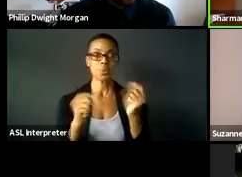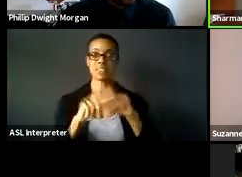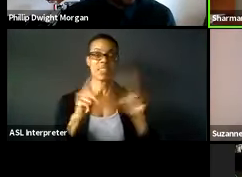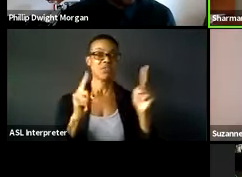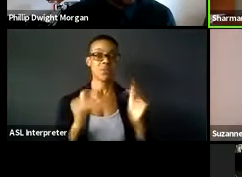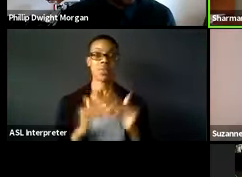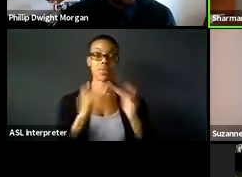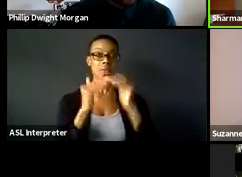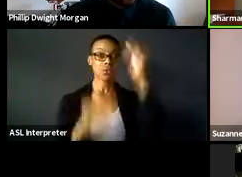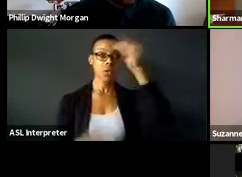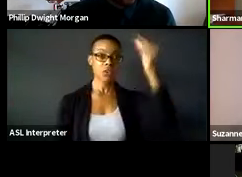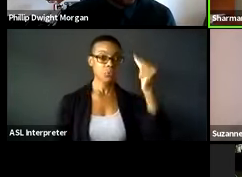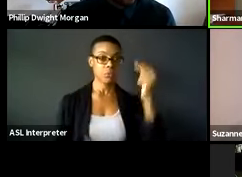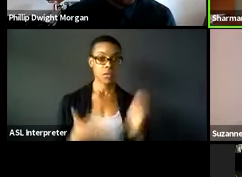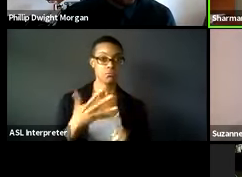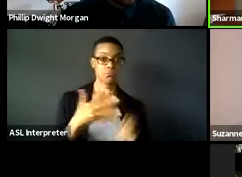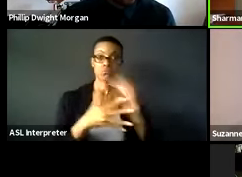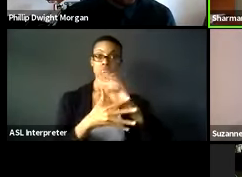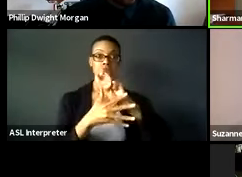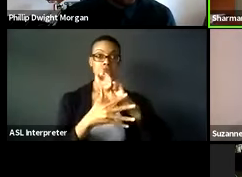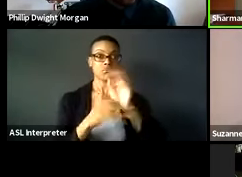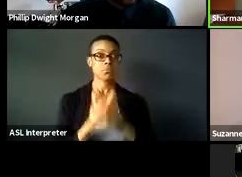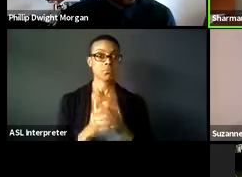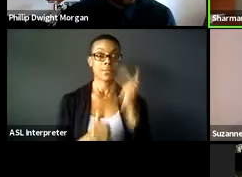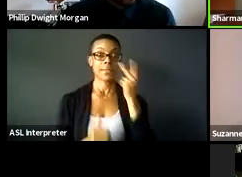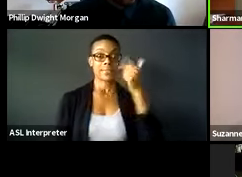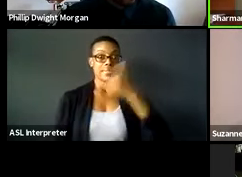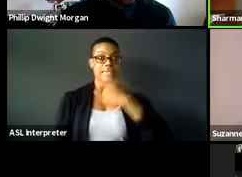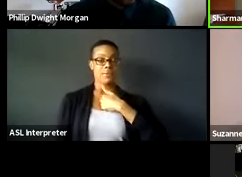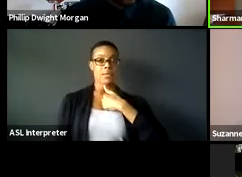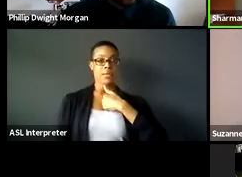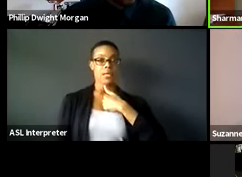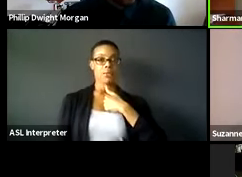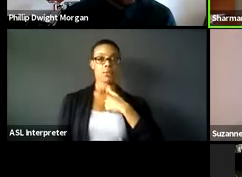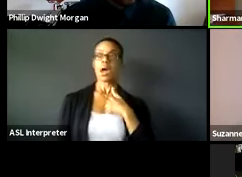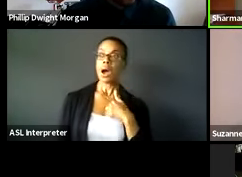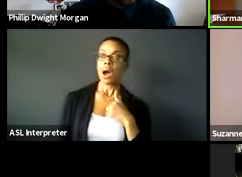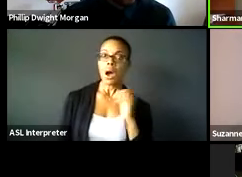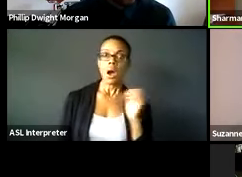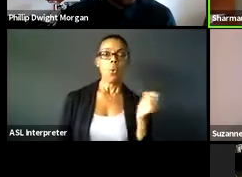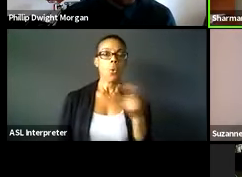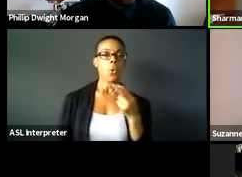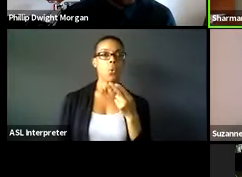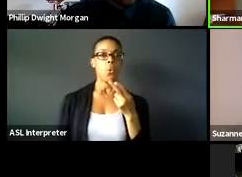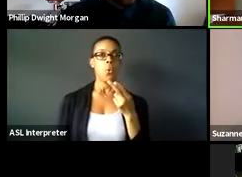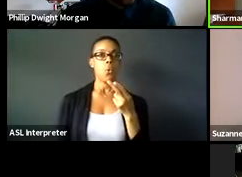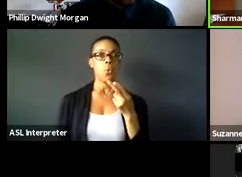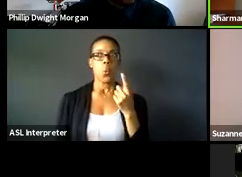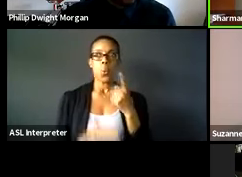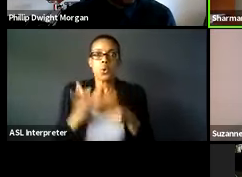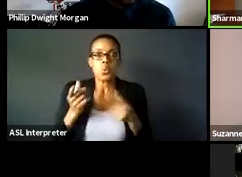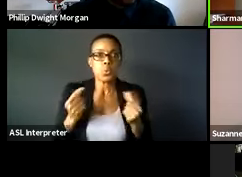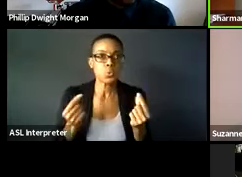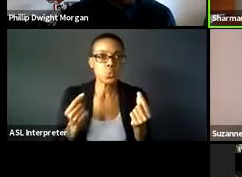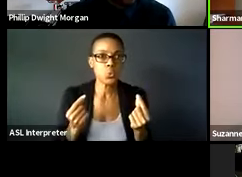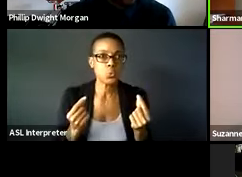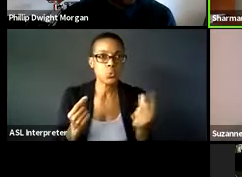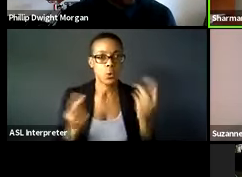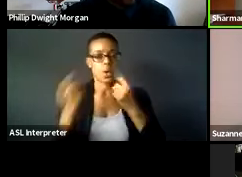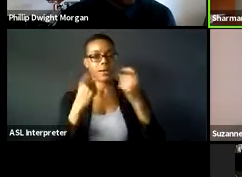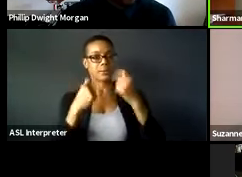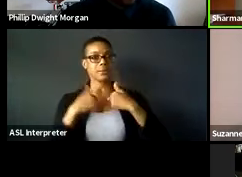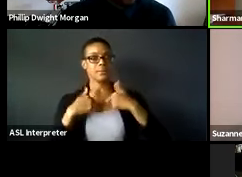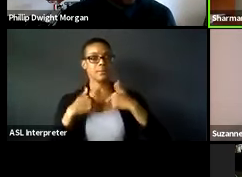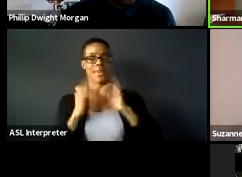and they say, okay, you are in these spaces, what would I do and how could this